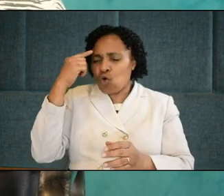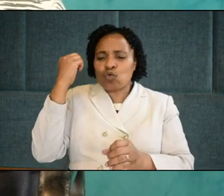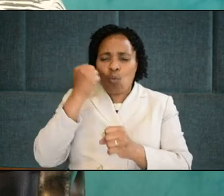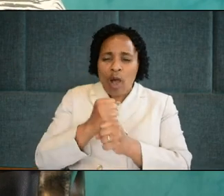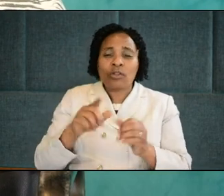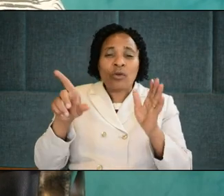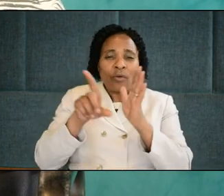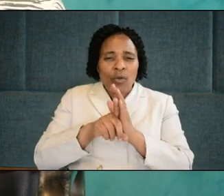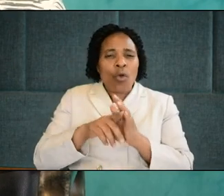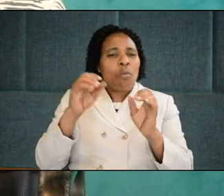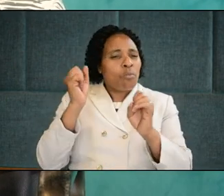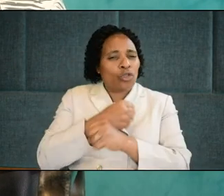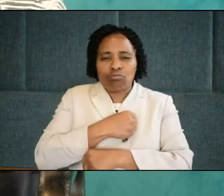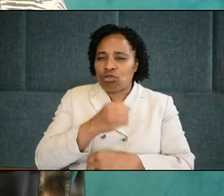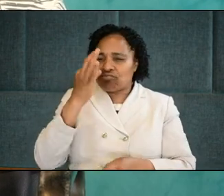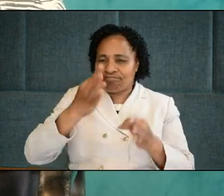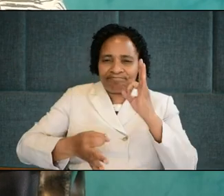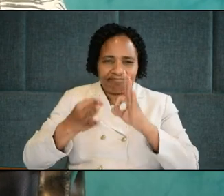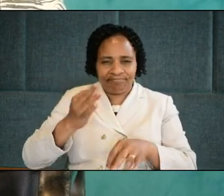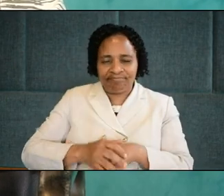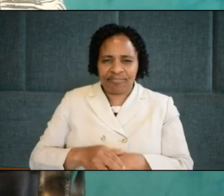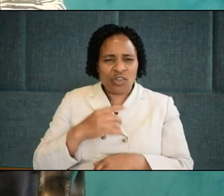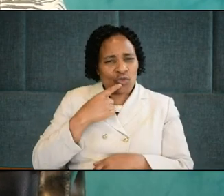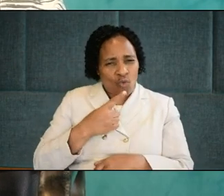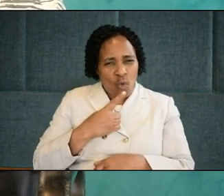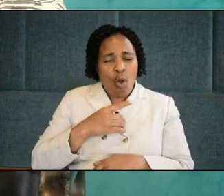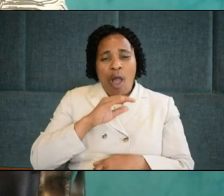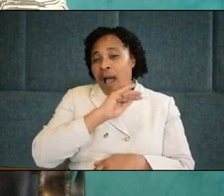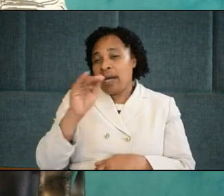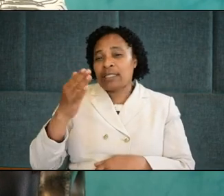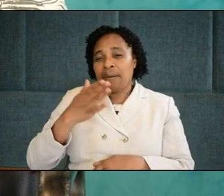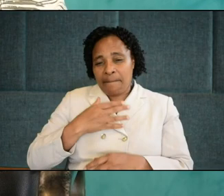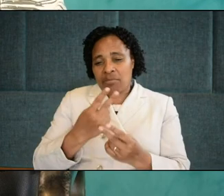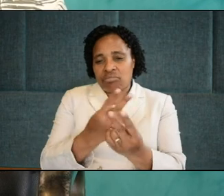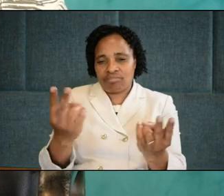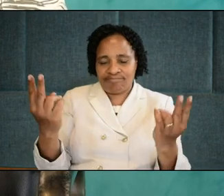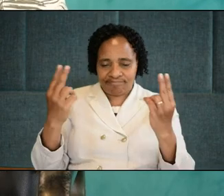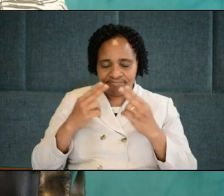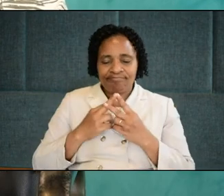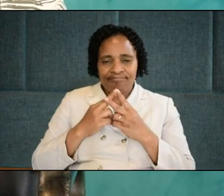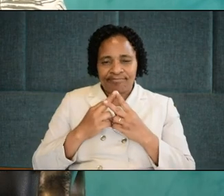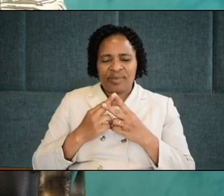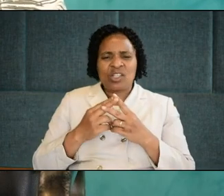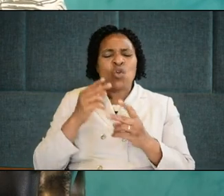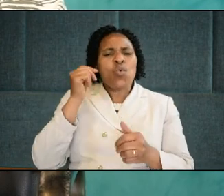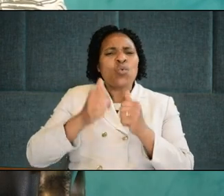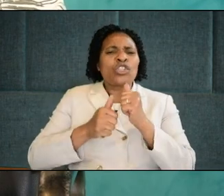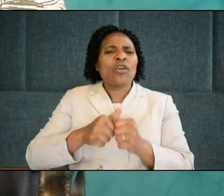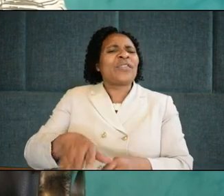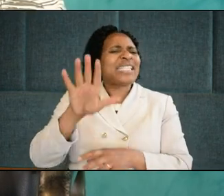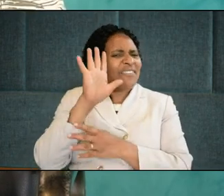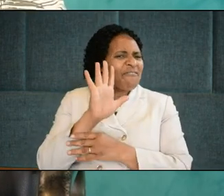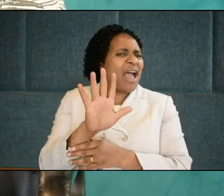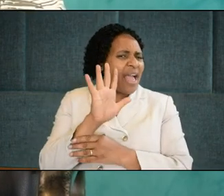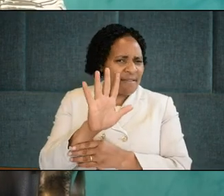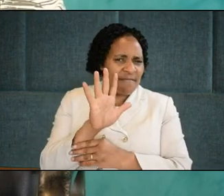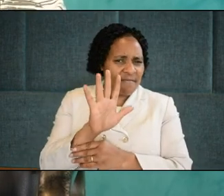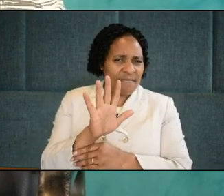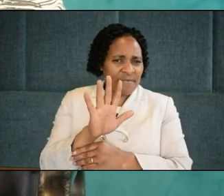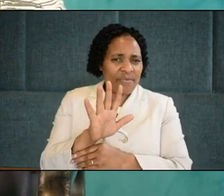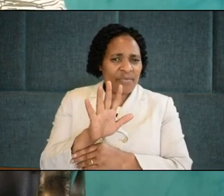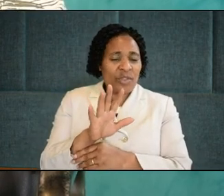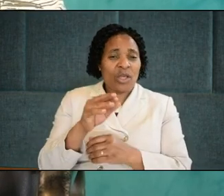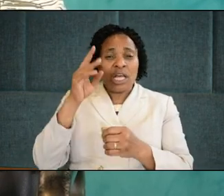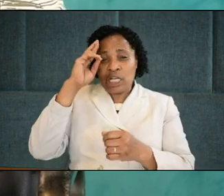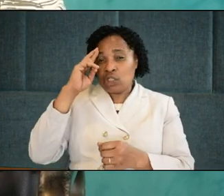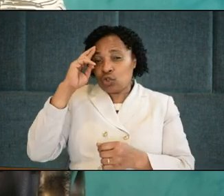will be justified. Mm. So I want to ask my fellow panelists, which of these five like